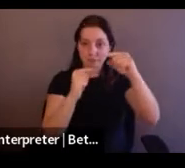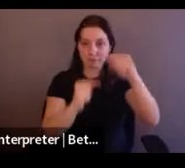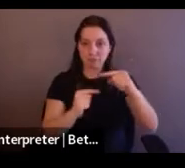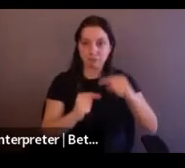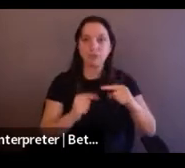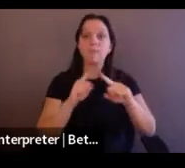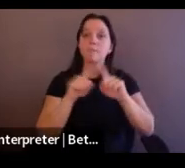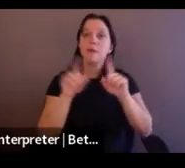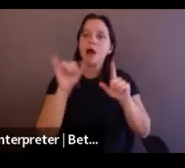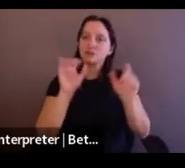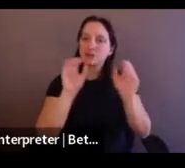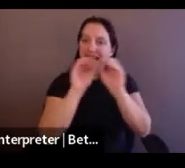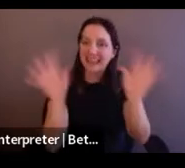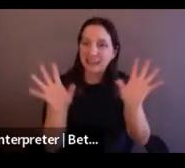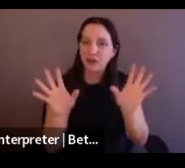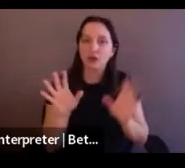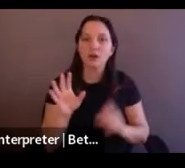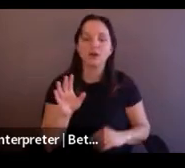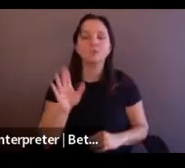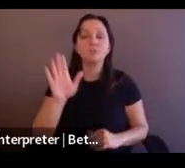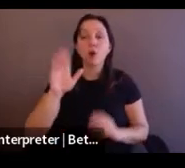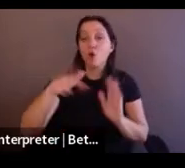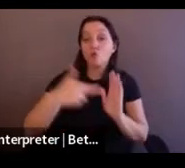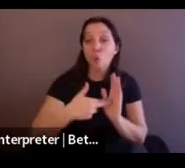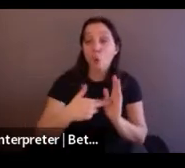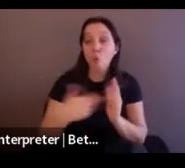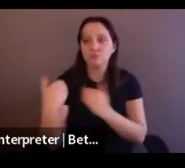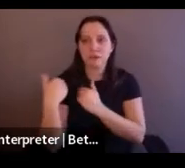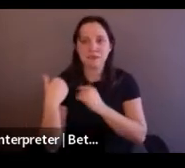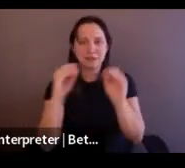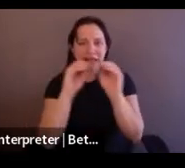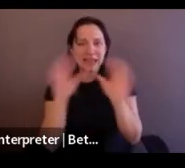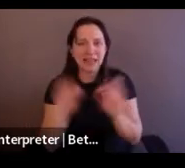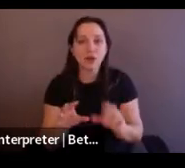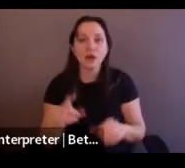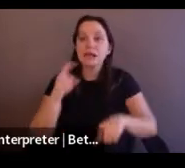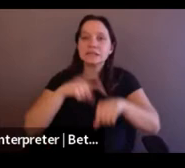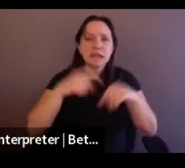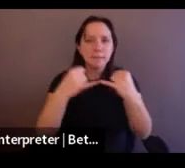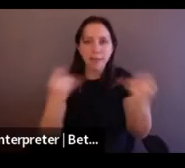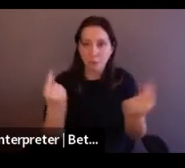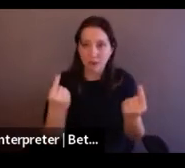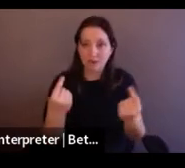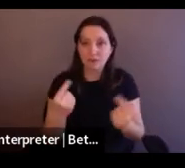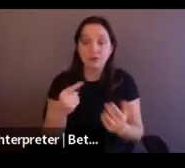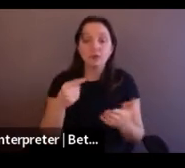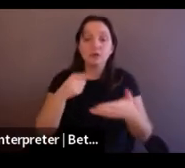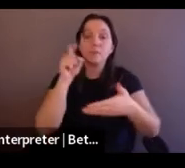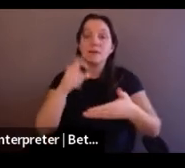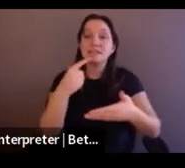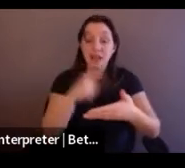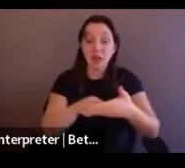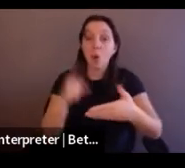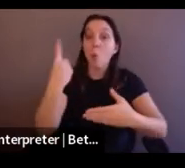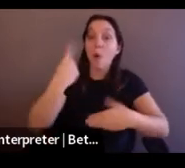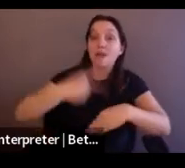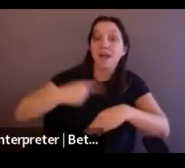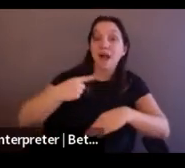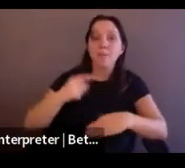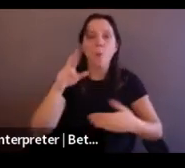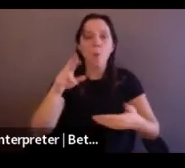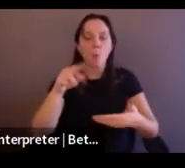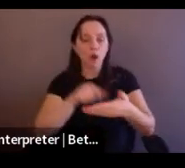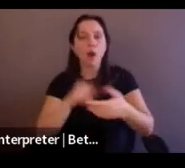are, what the timeline is. Is this a one-time project? Is this a weekly project? You know, forever, however long somebody wants to do